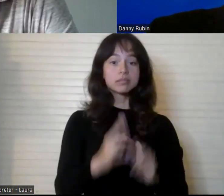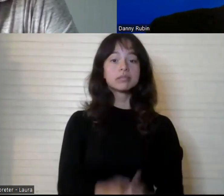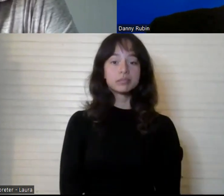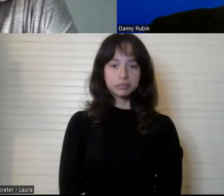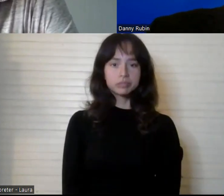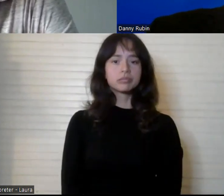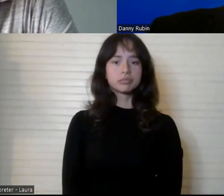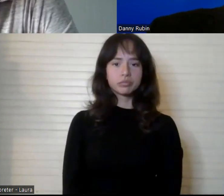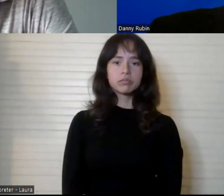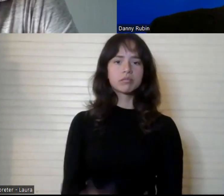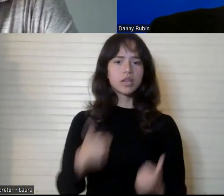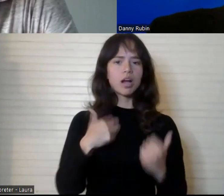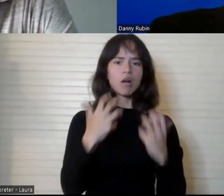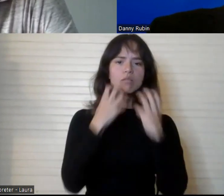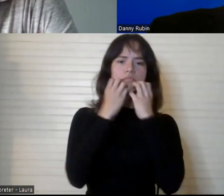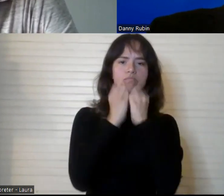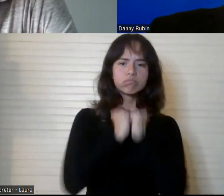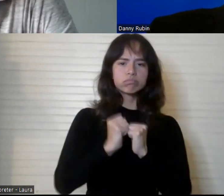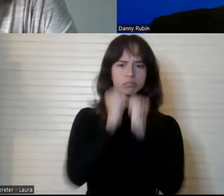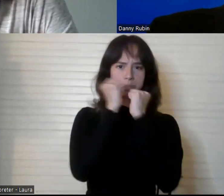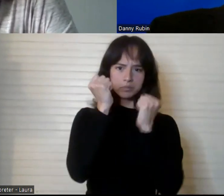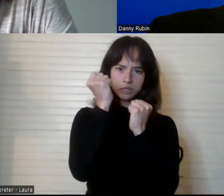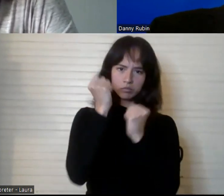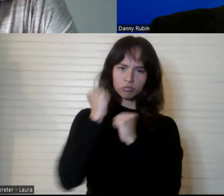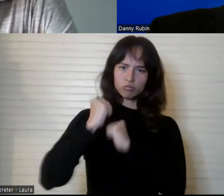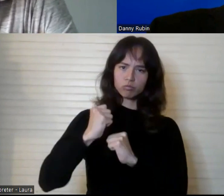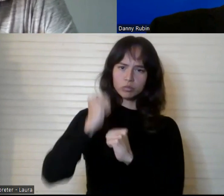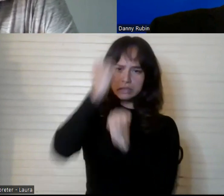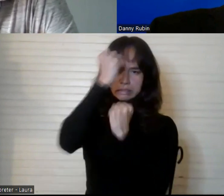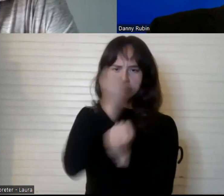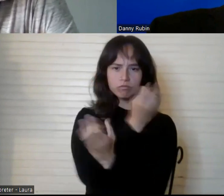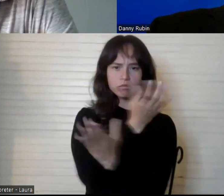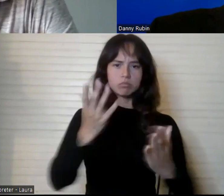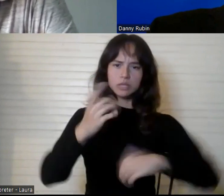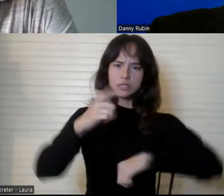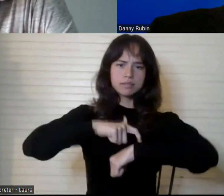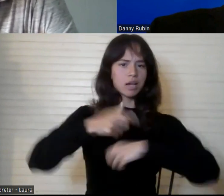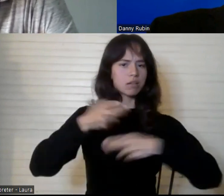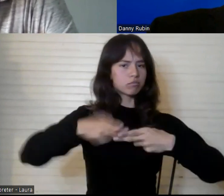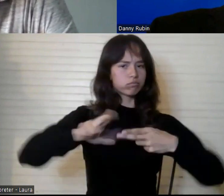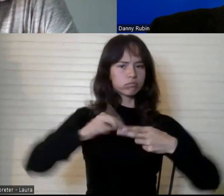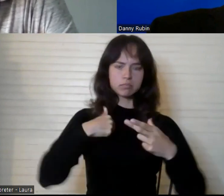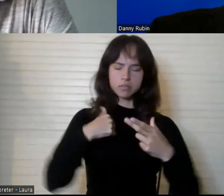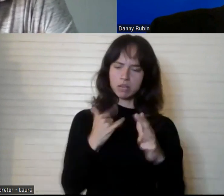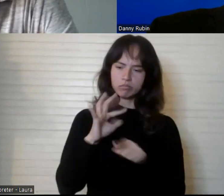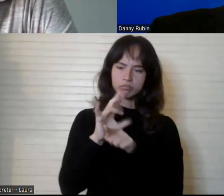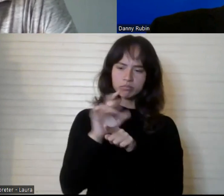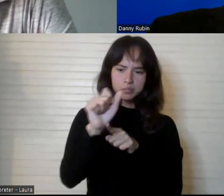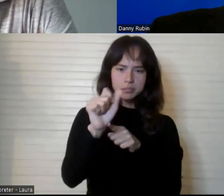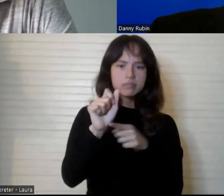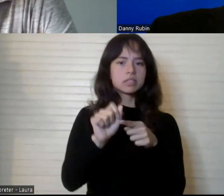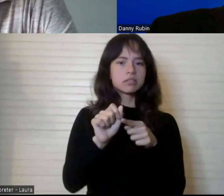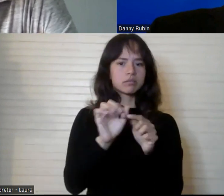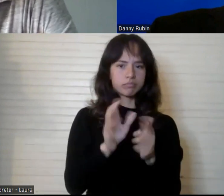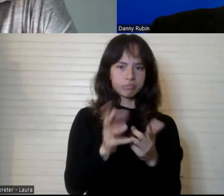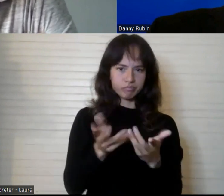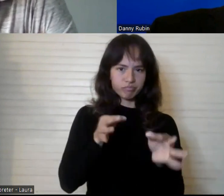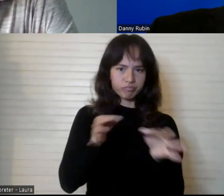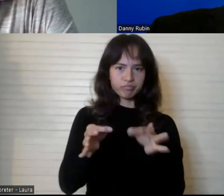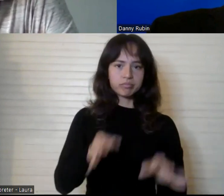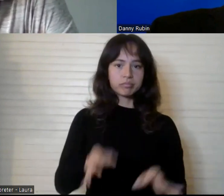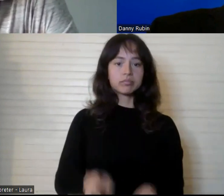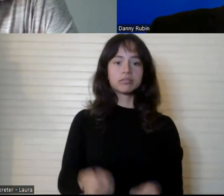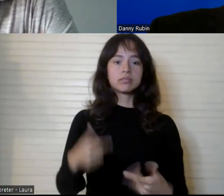informative a time we have together as I possibly can. So my name is Don Blankinship. I'm the Sales and Marketing Director for a company called TechArk